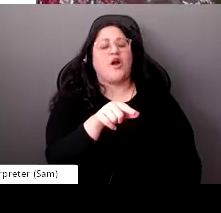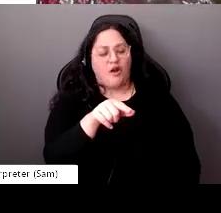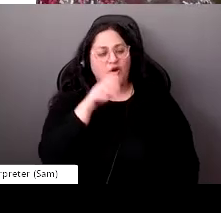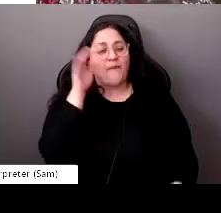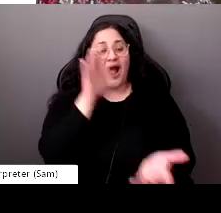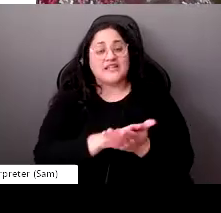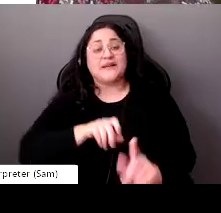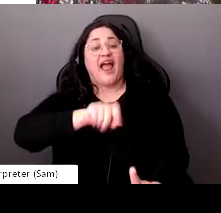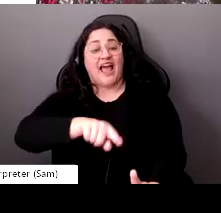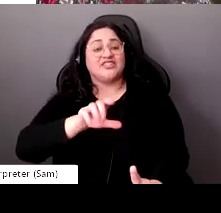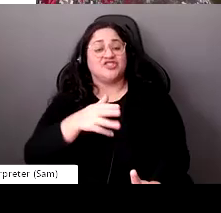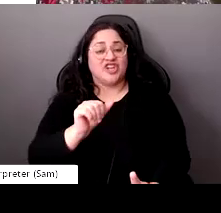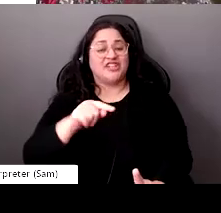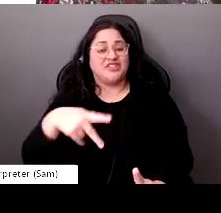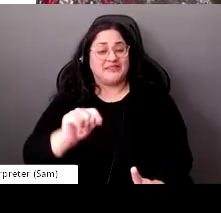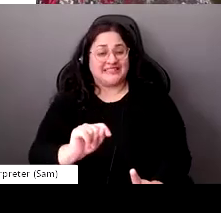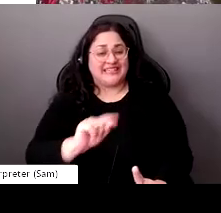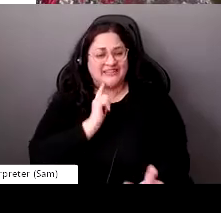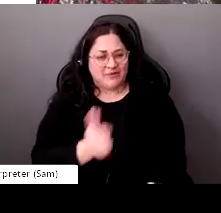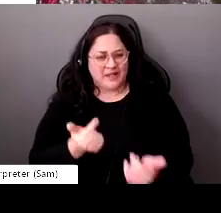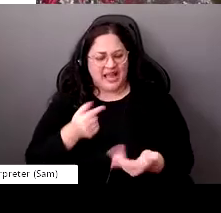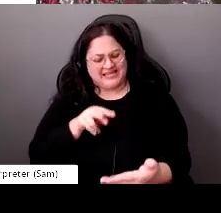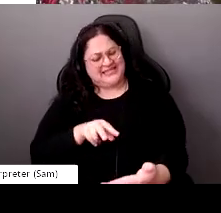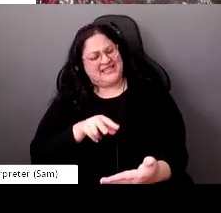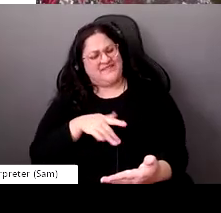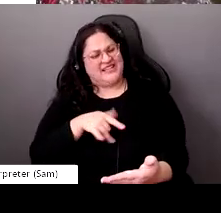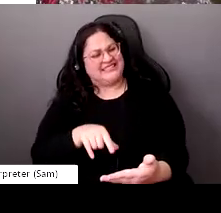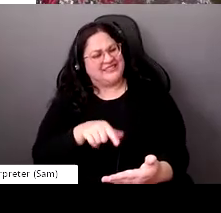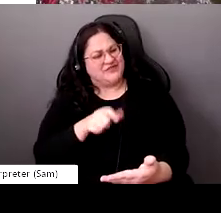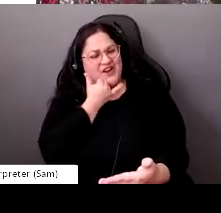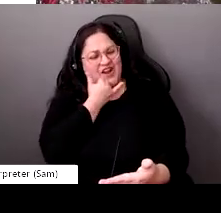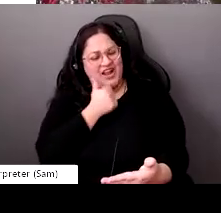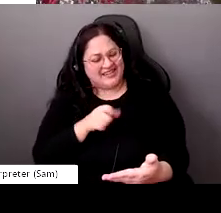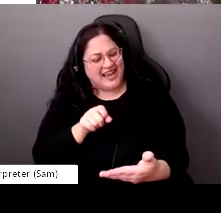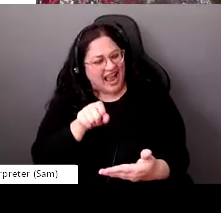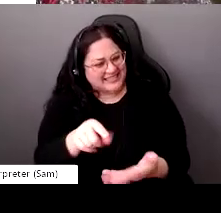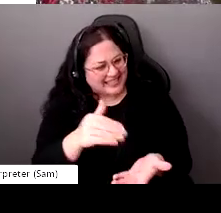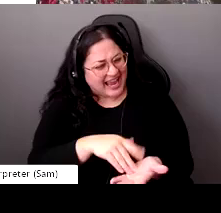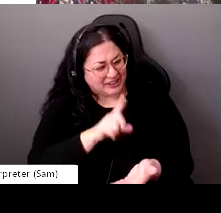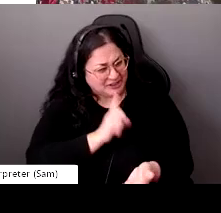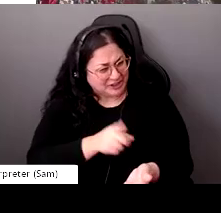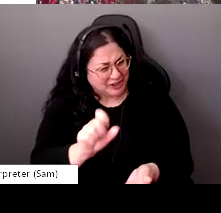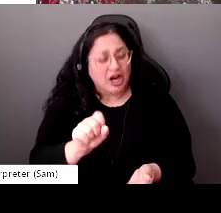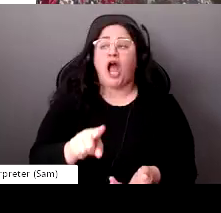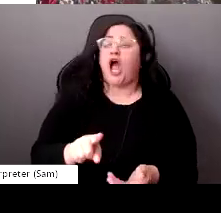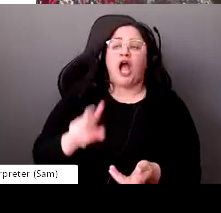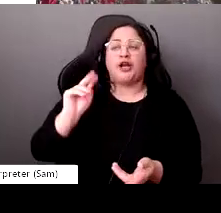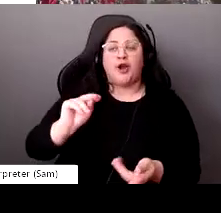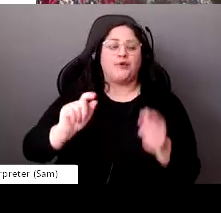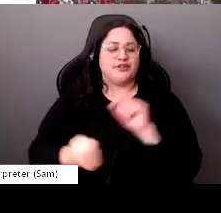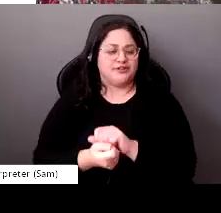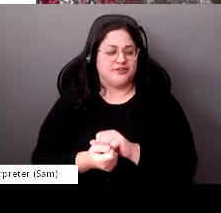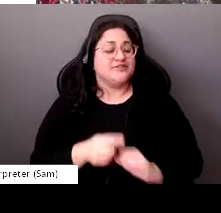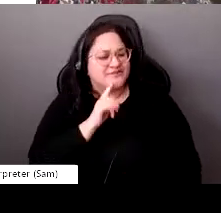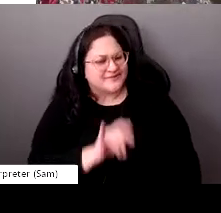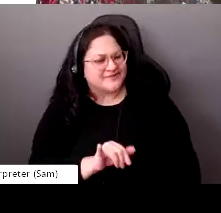what it is able to come back with. Somebody actually had an interesting one. Going back to the emails, something a little